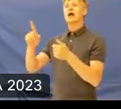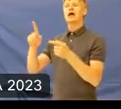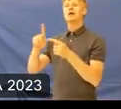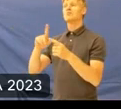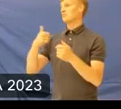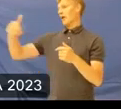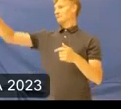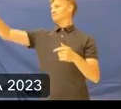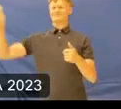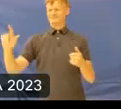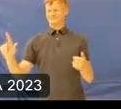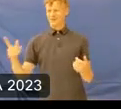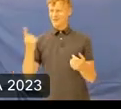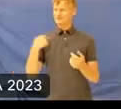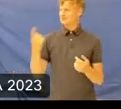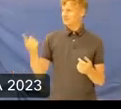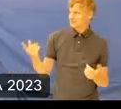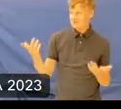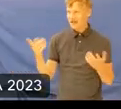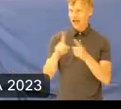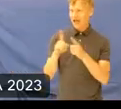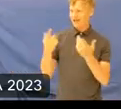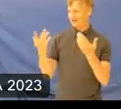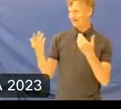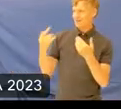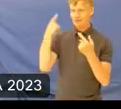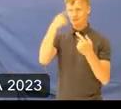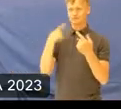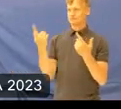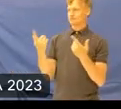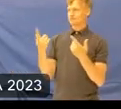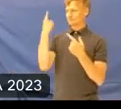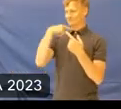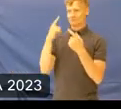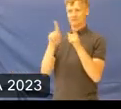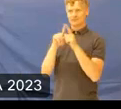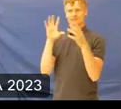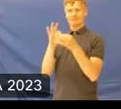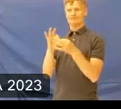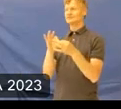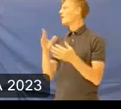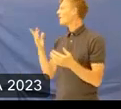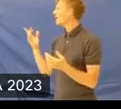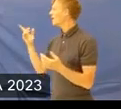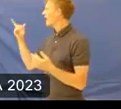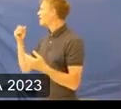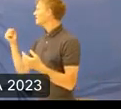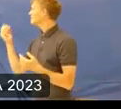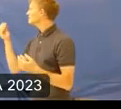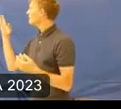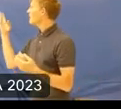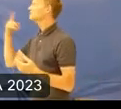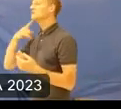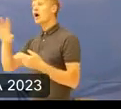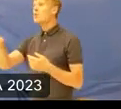hears, you know, what you're doing, and you already detect, and that's why your answer is vague and open.